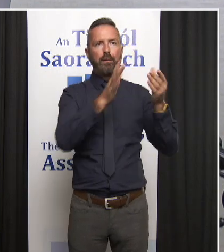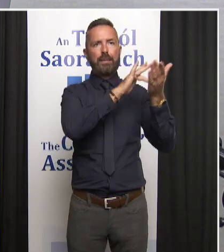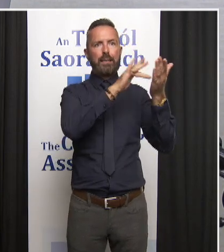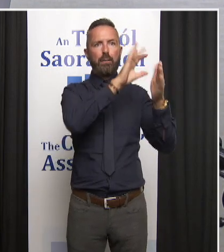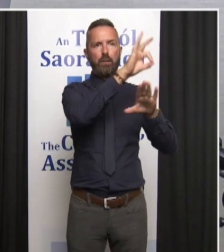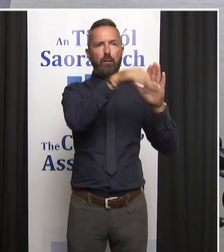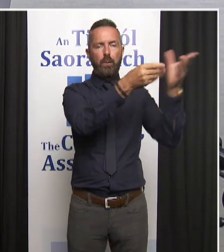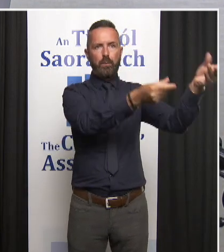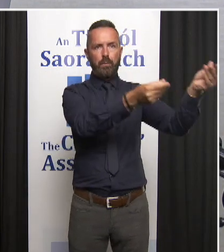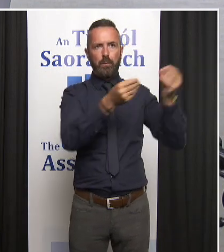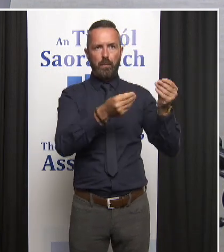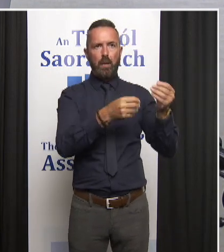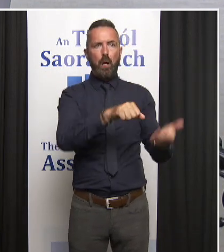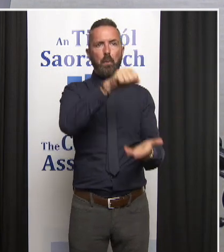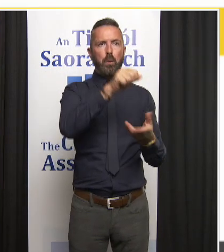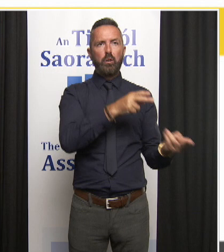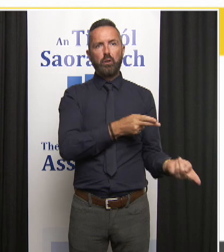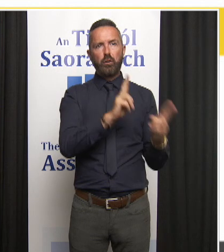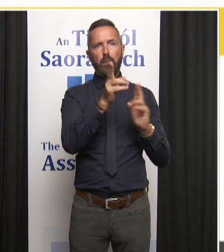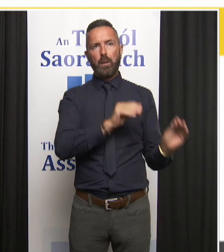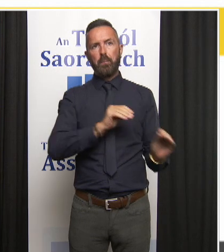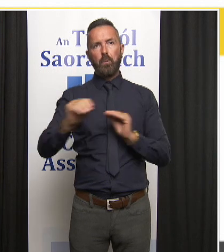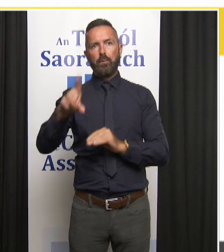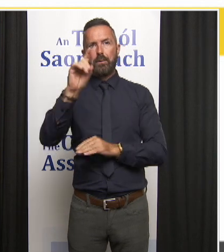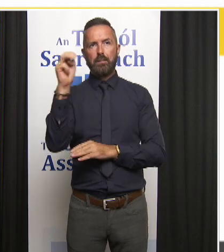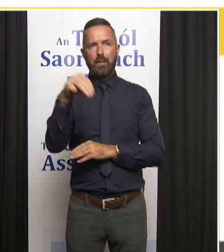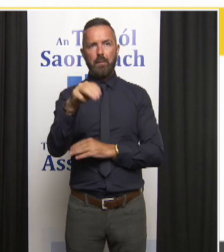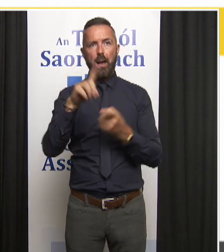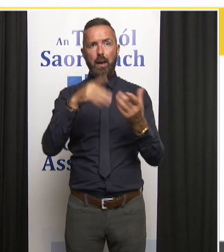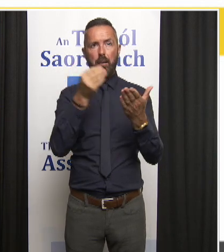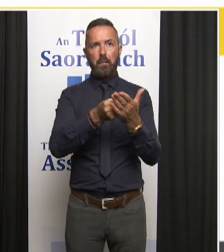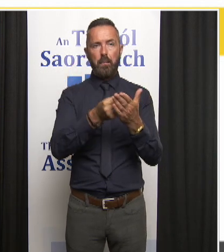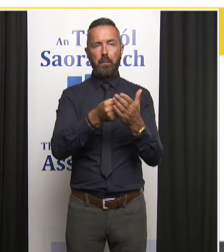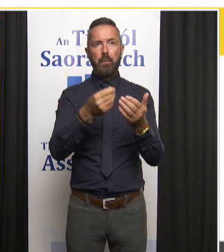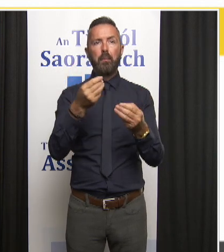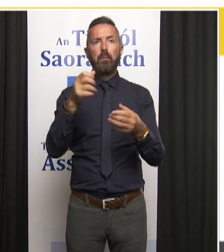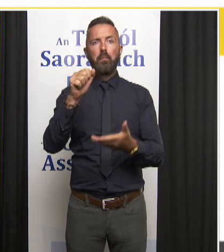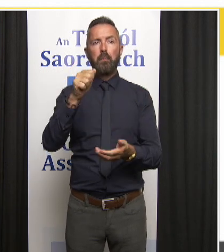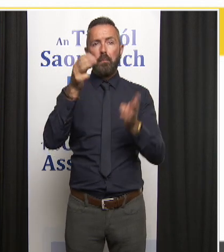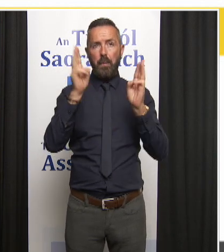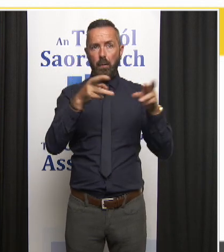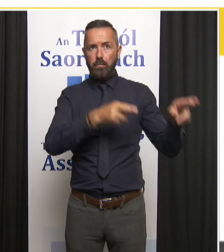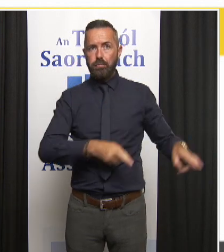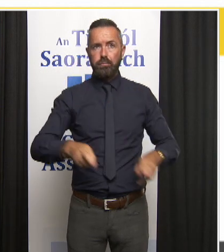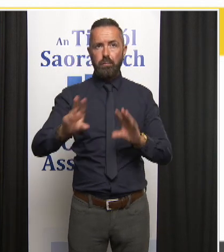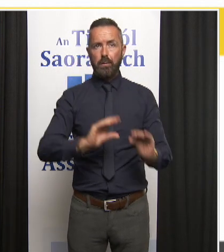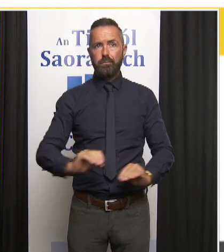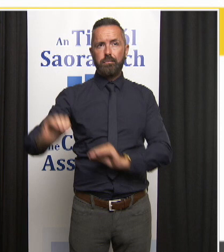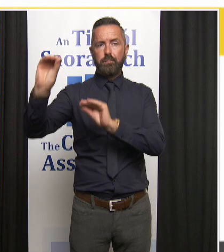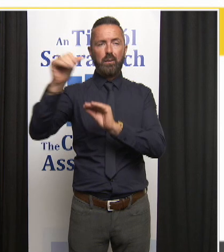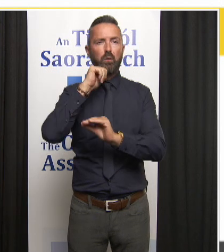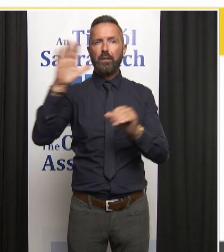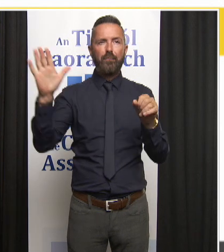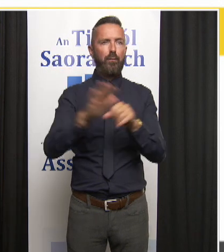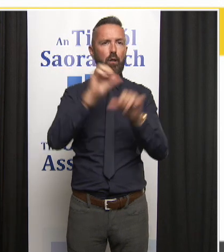to the DEM, and the same again where powers are devolved up from local authority, budgets moved to DEM. There wasn't full agreement on them.